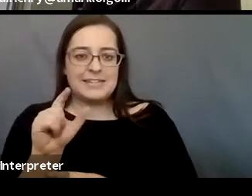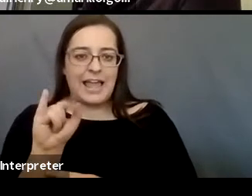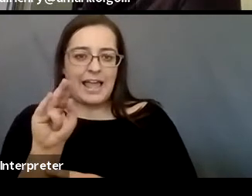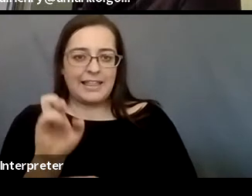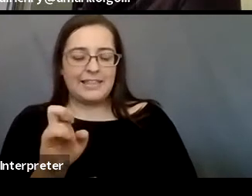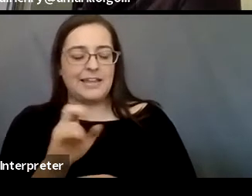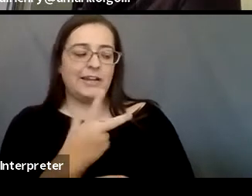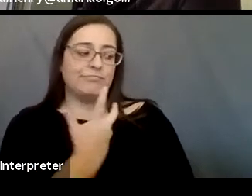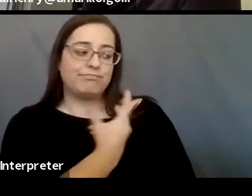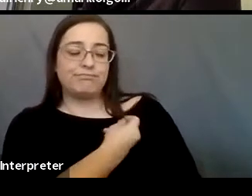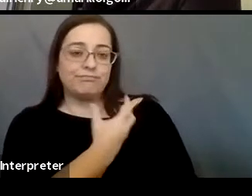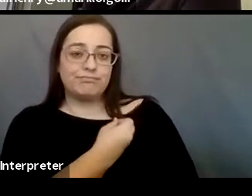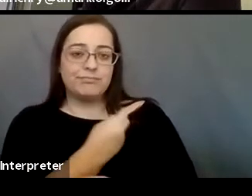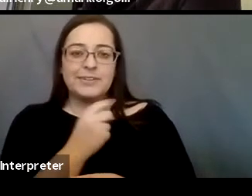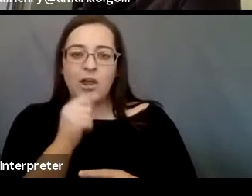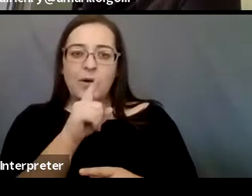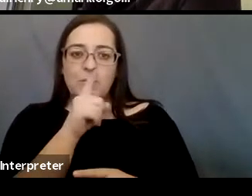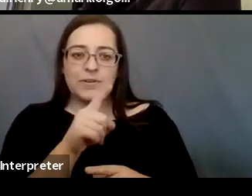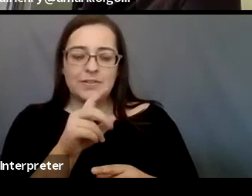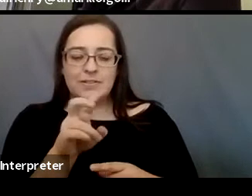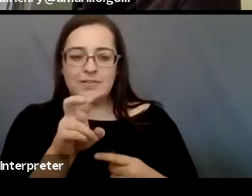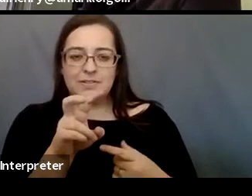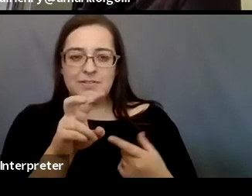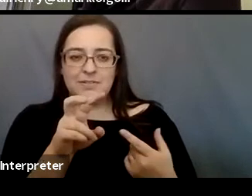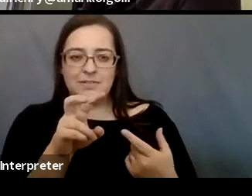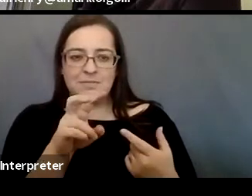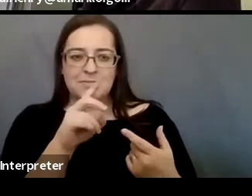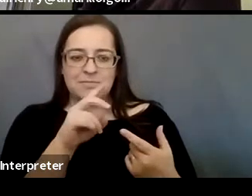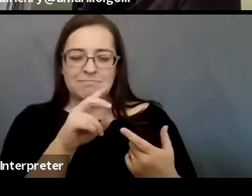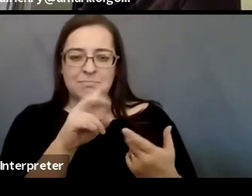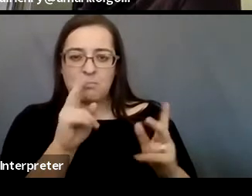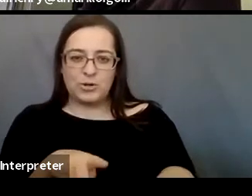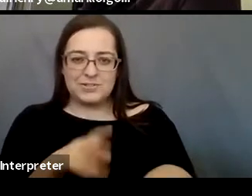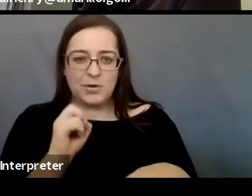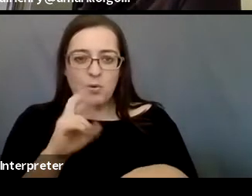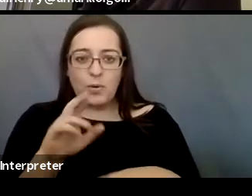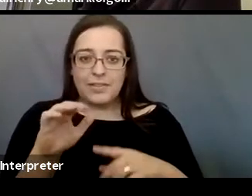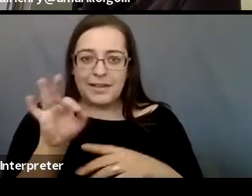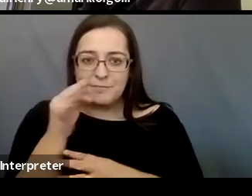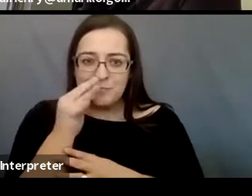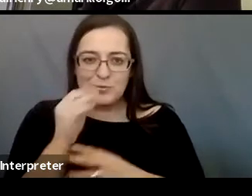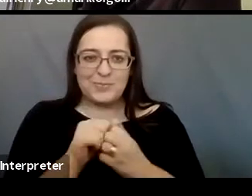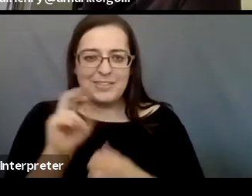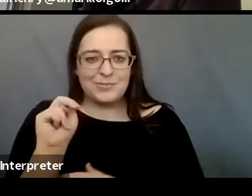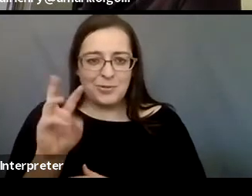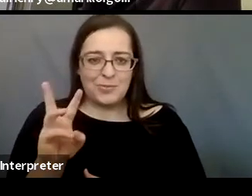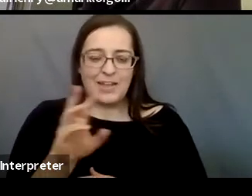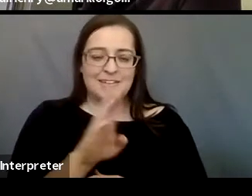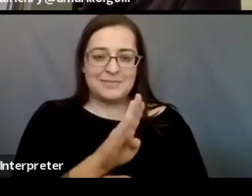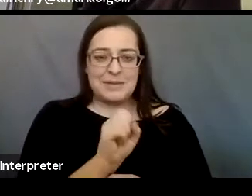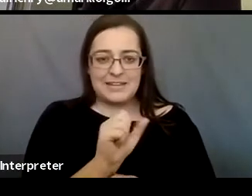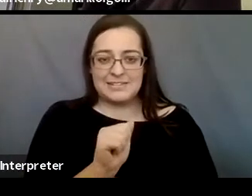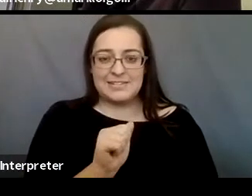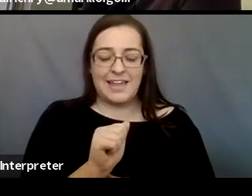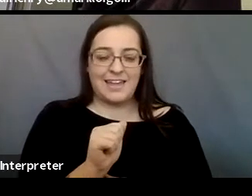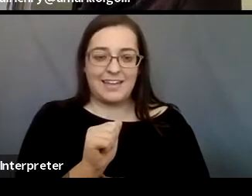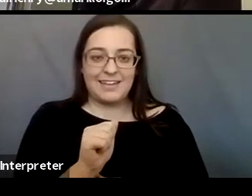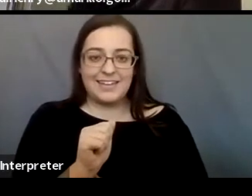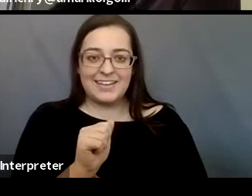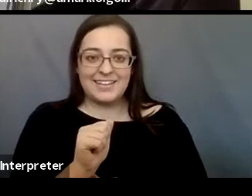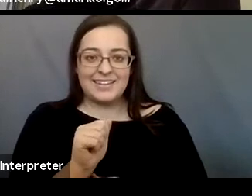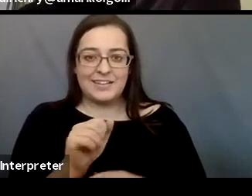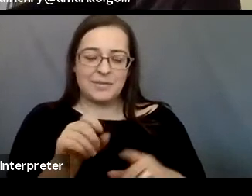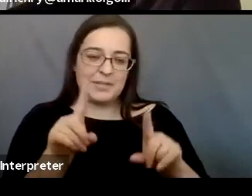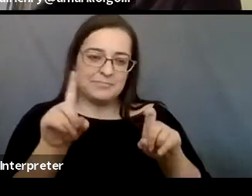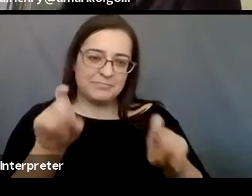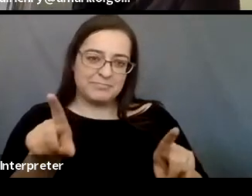themselves and also with even like pieces of fruit. So I'm wondering, with Northwest and BSA, this question is directly to